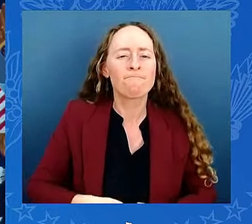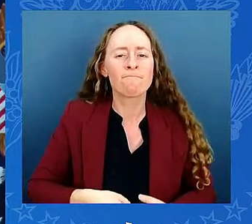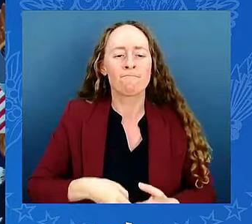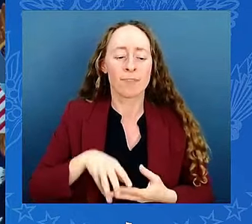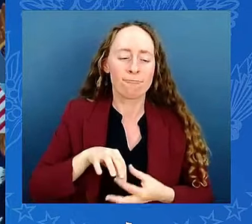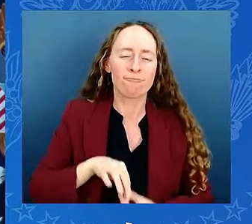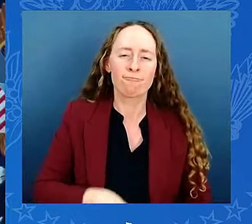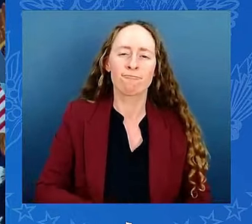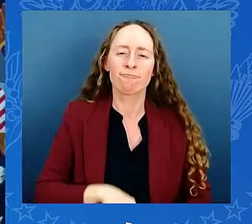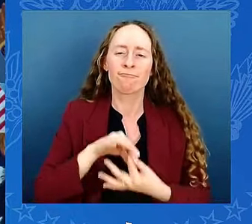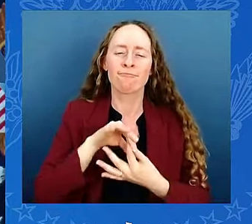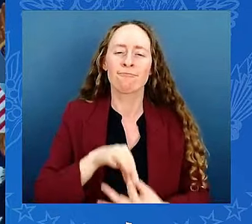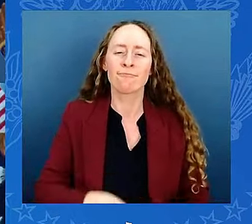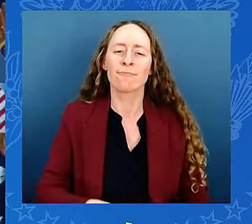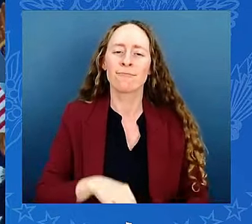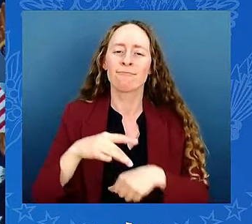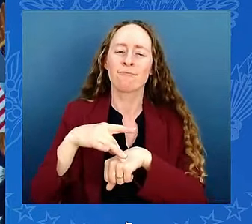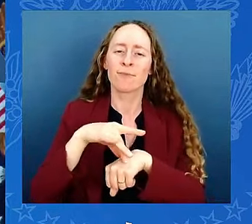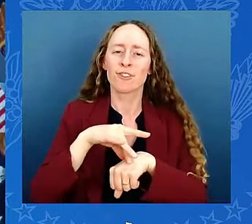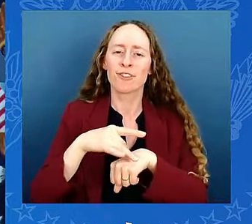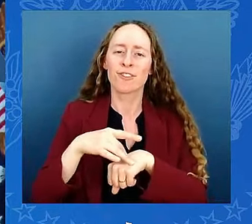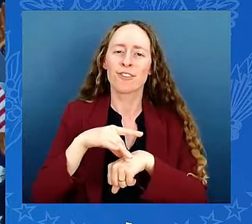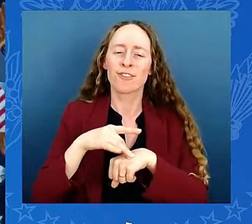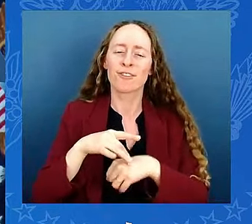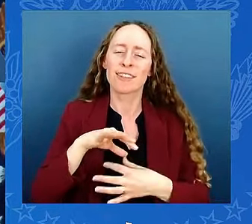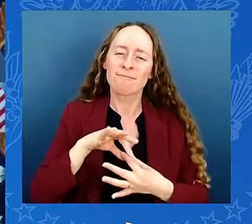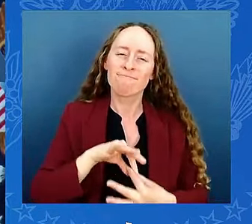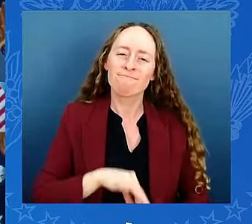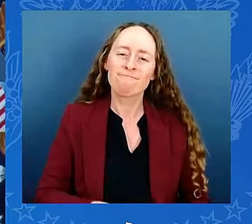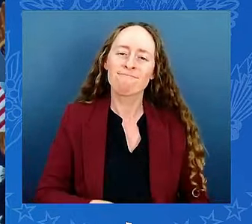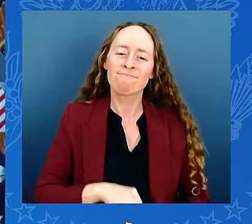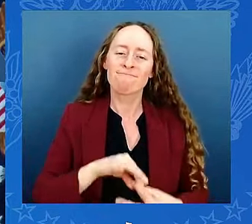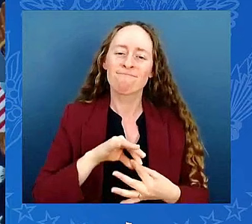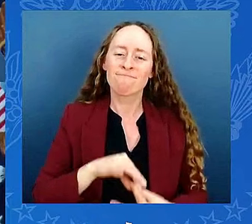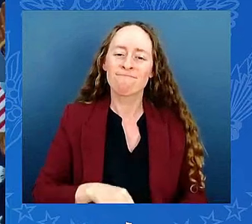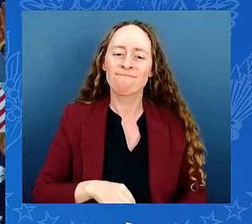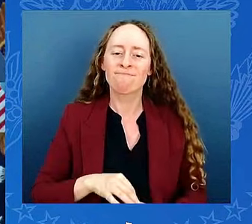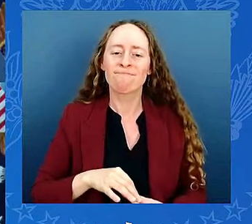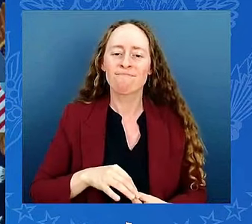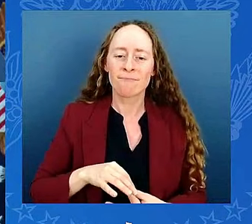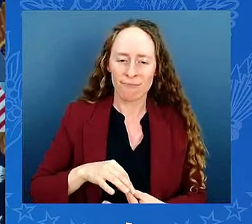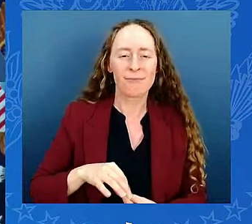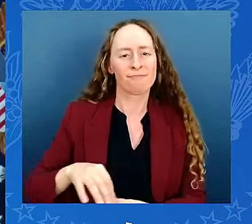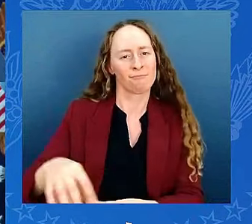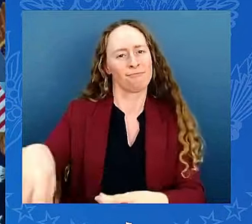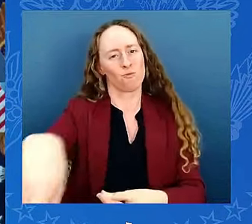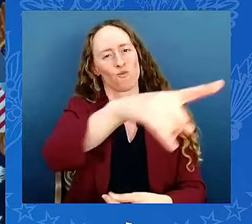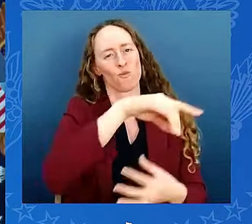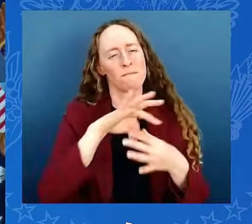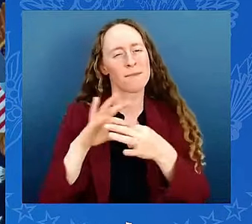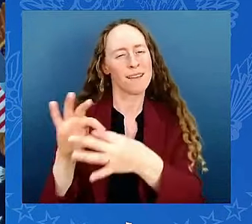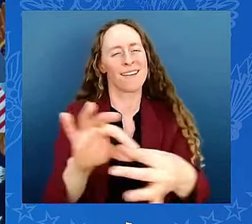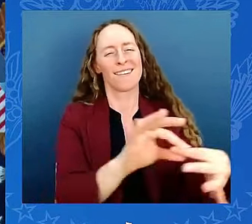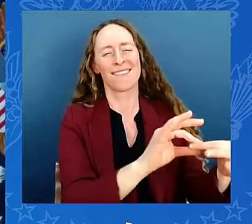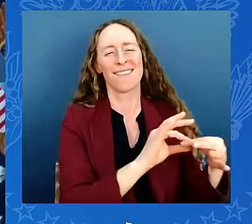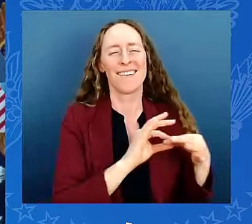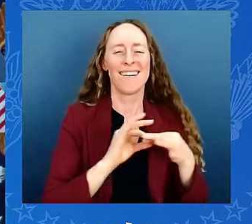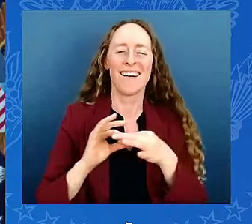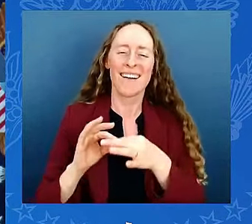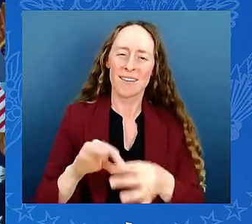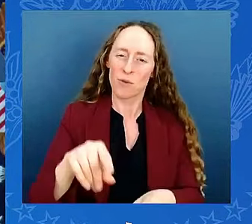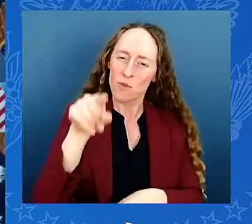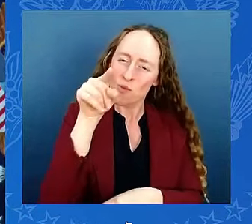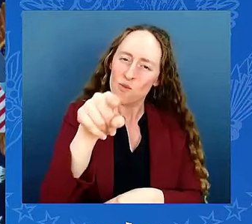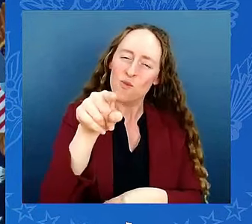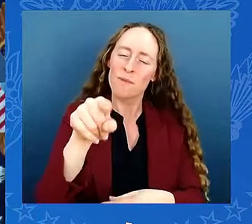that blinks, you belong. You belong. Yes, you too belong. Out